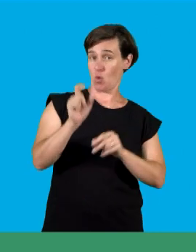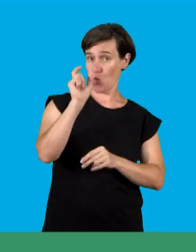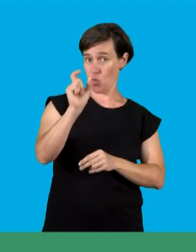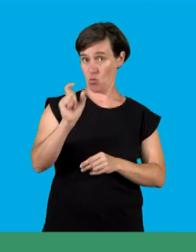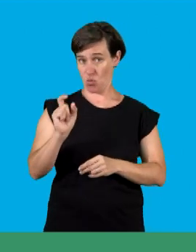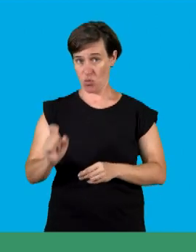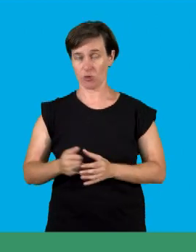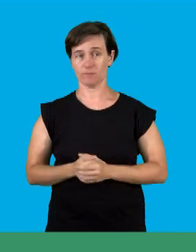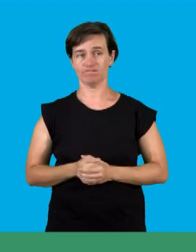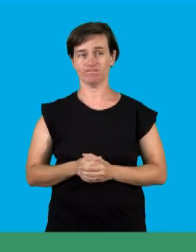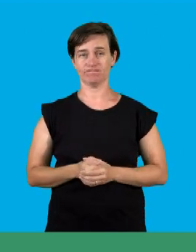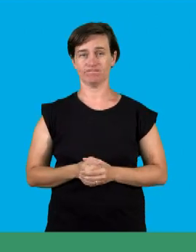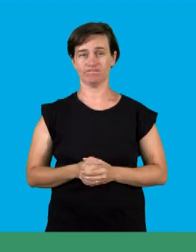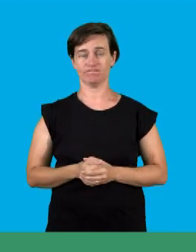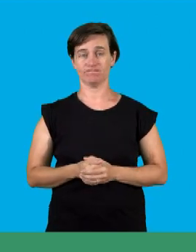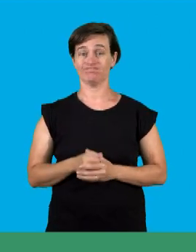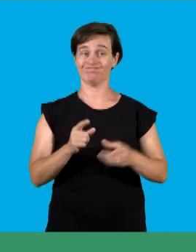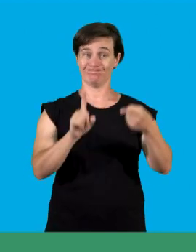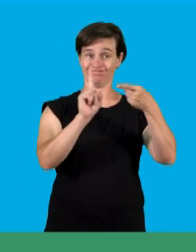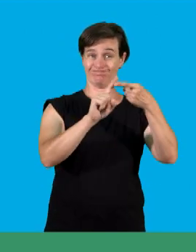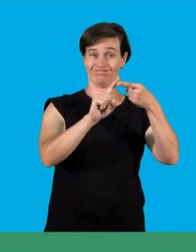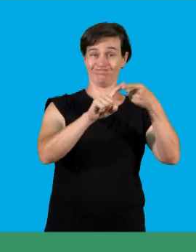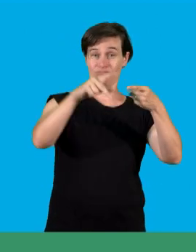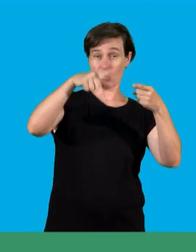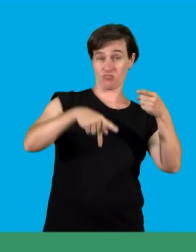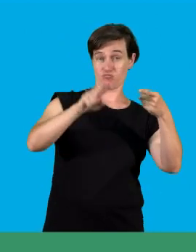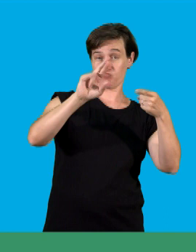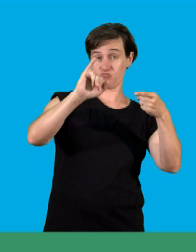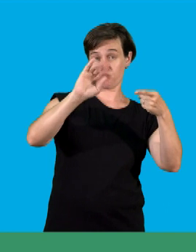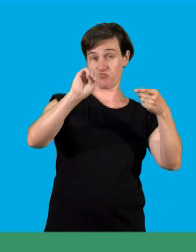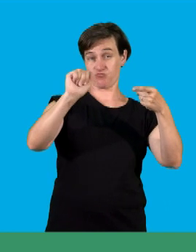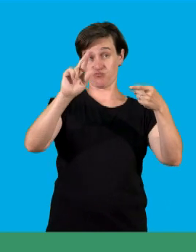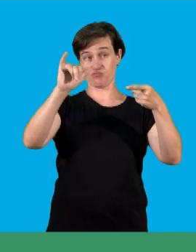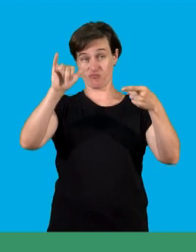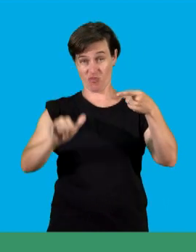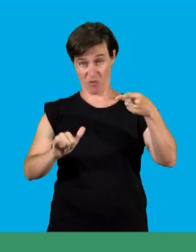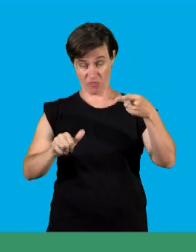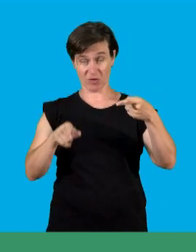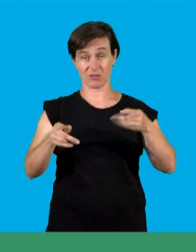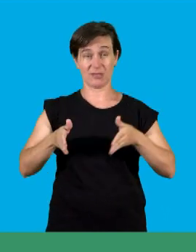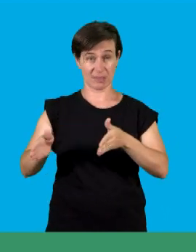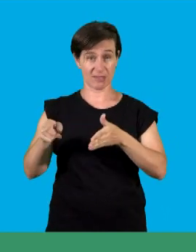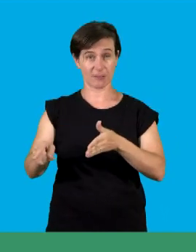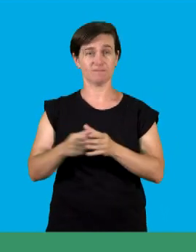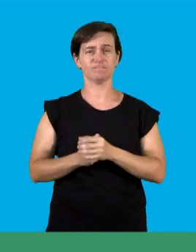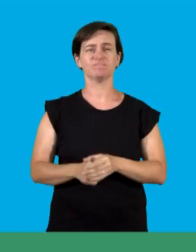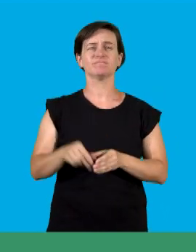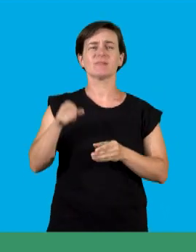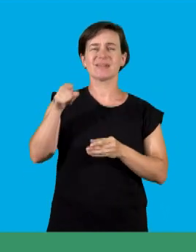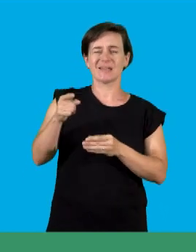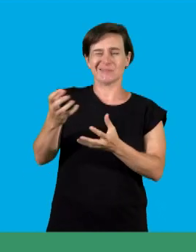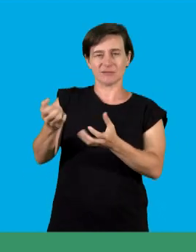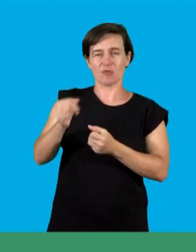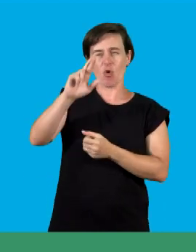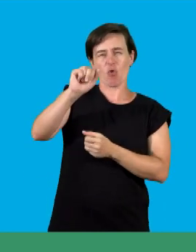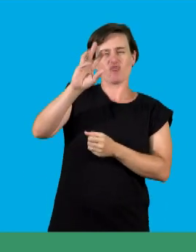the new words and language, the words that are going to crop up during our lesson. We'll have the primary sector, which deals